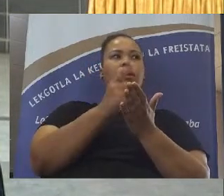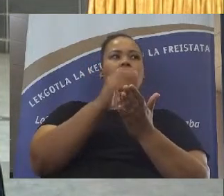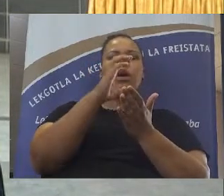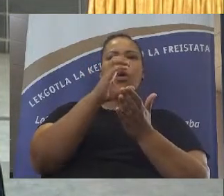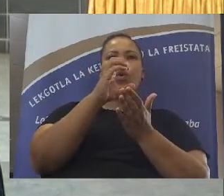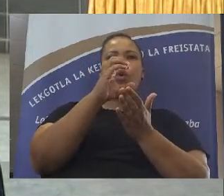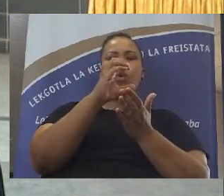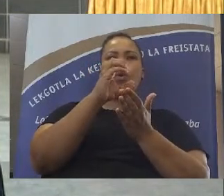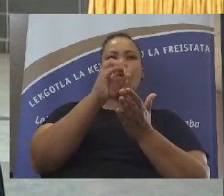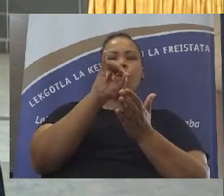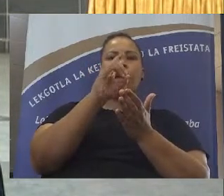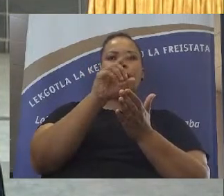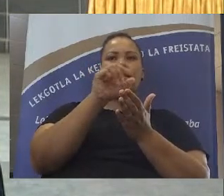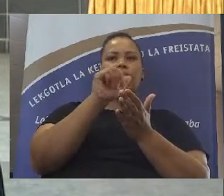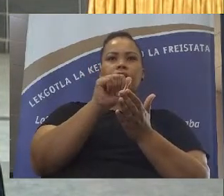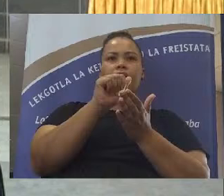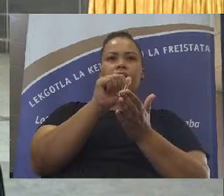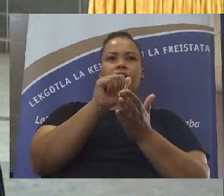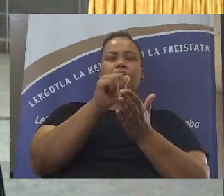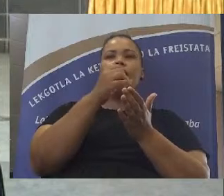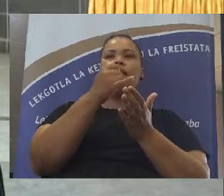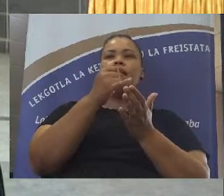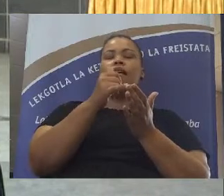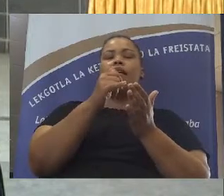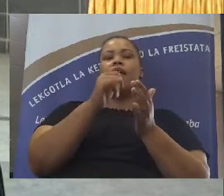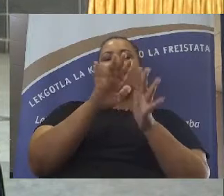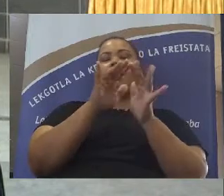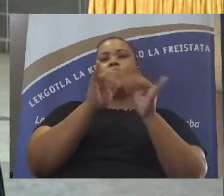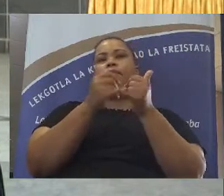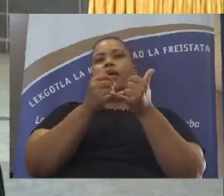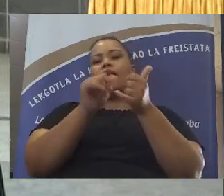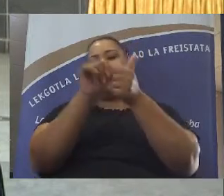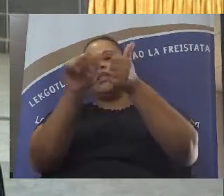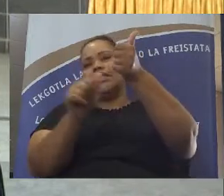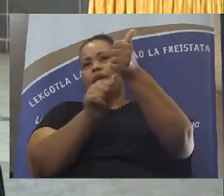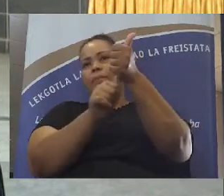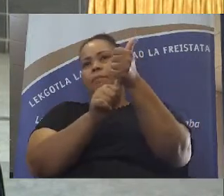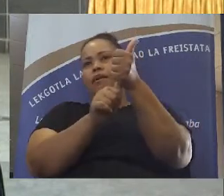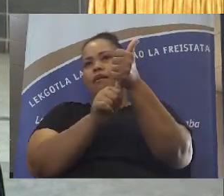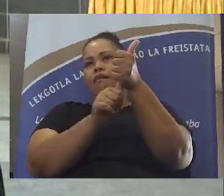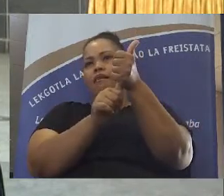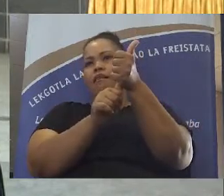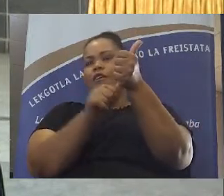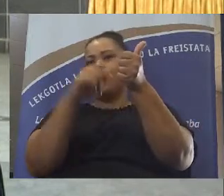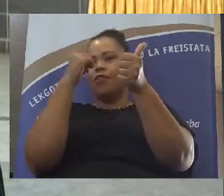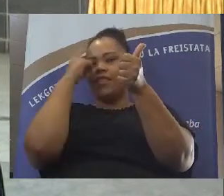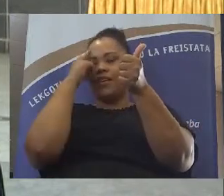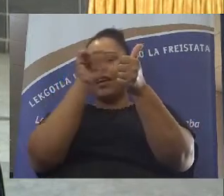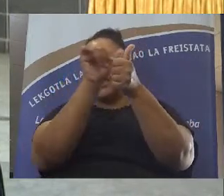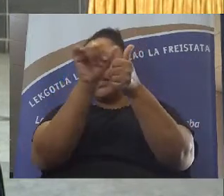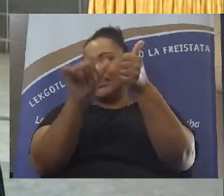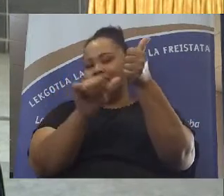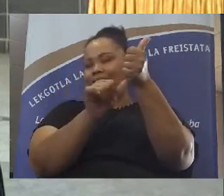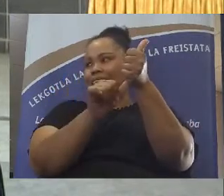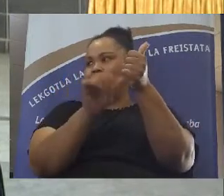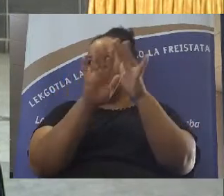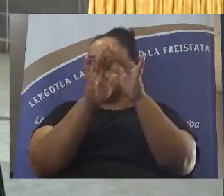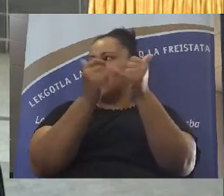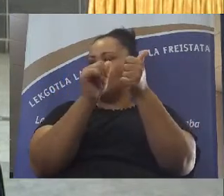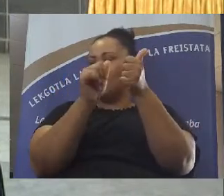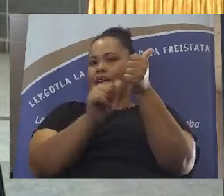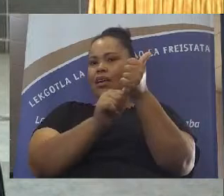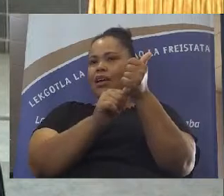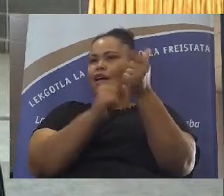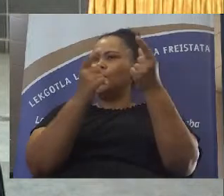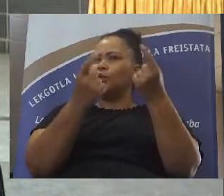confage a subcontractor, and you expect the very same subcontractor om Khoida te gaan